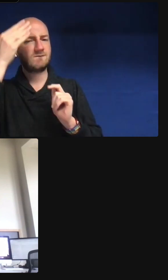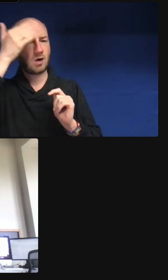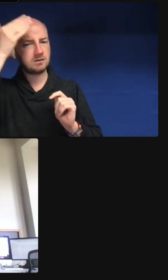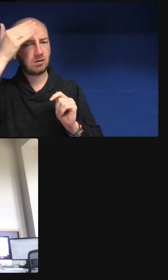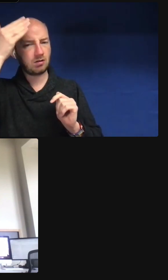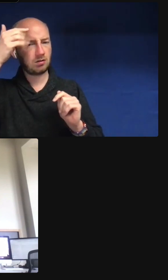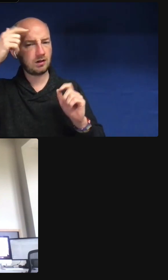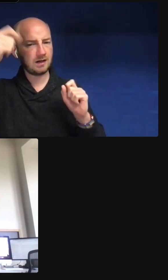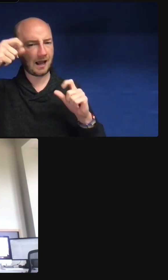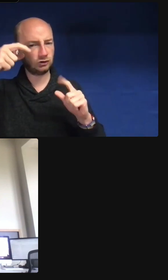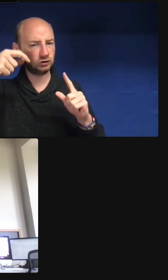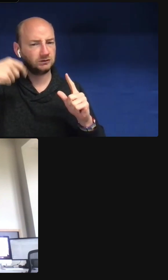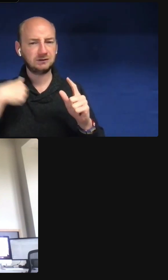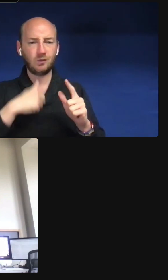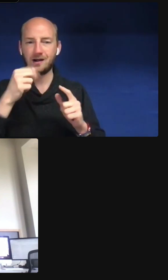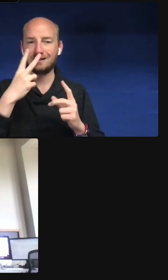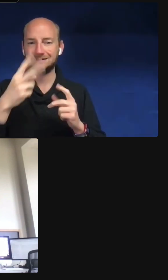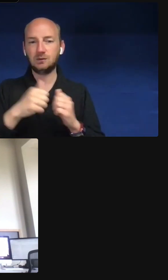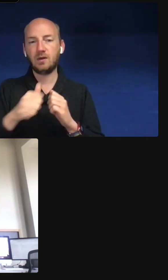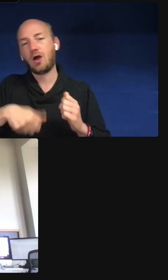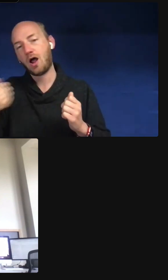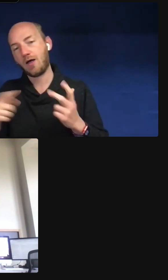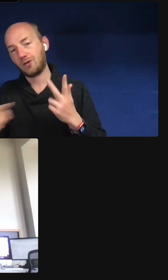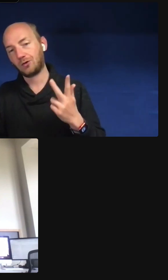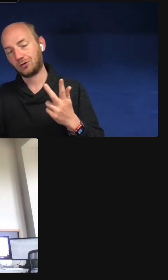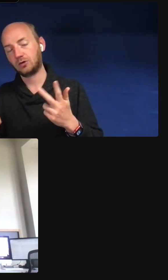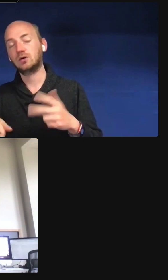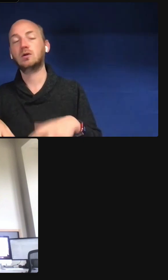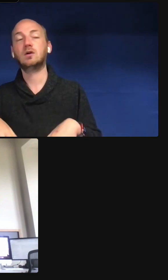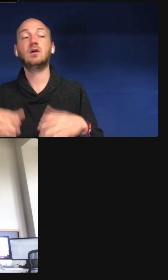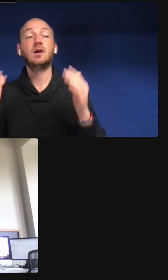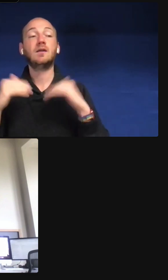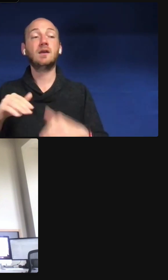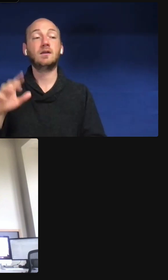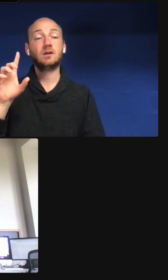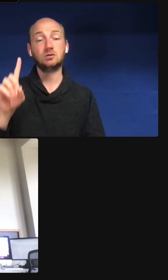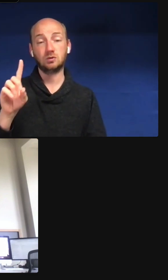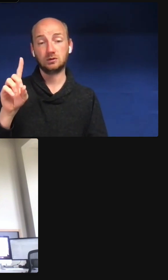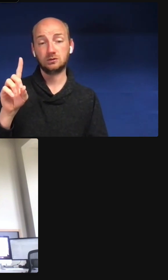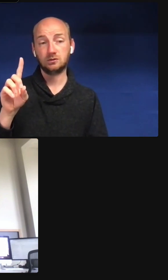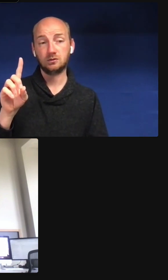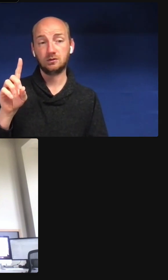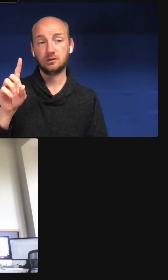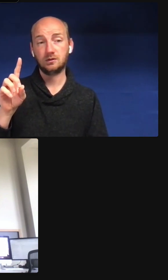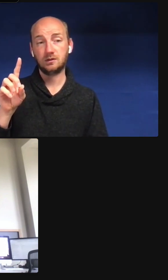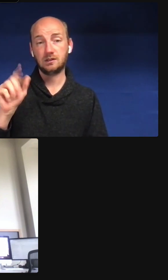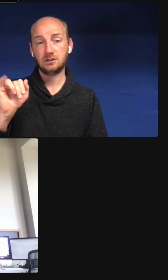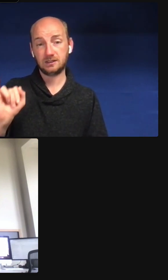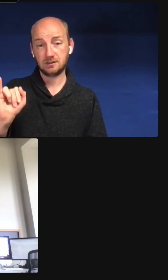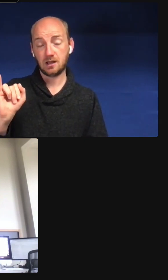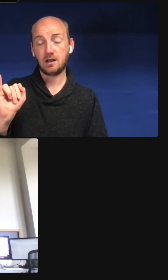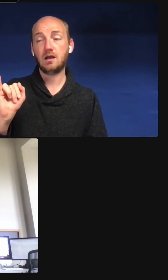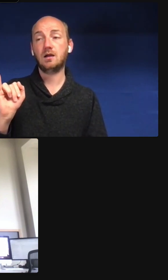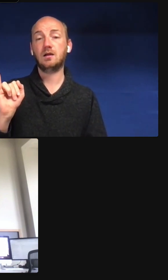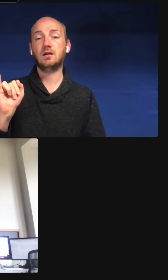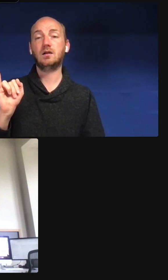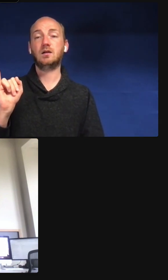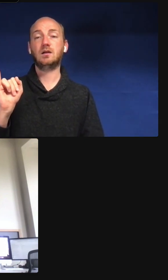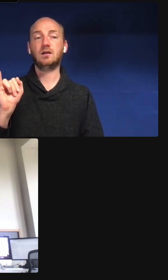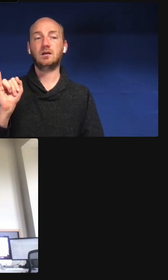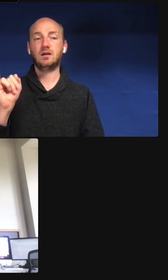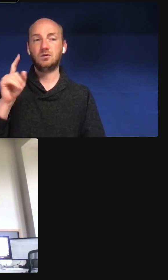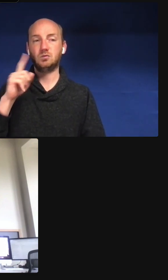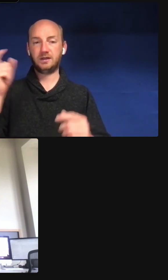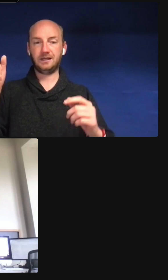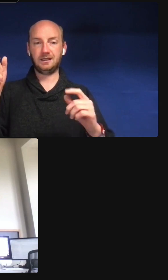And also we've seen in the dynamics, like the dorsal anterior insula spends some time talking to all kinds of